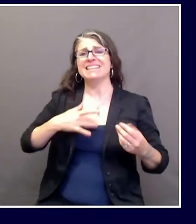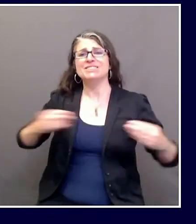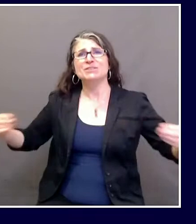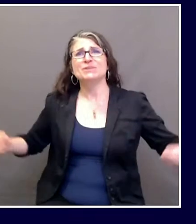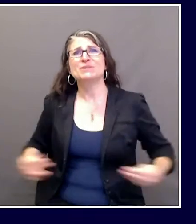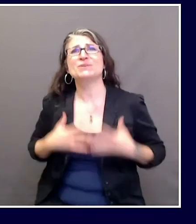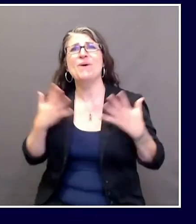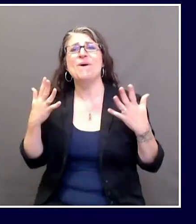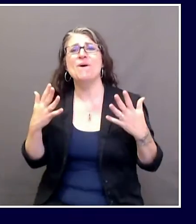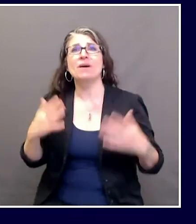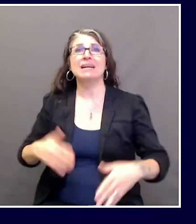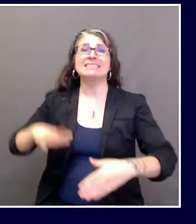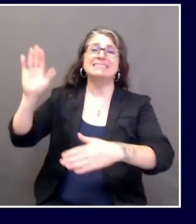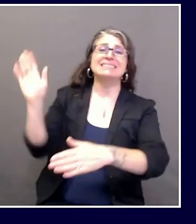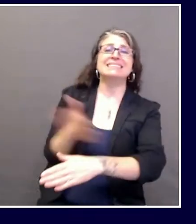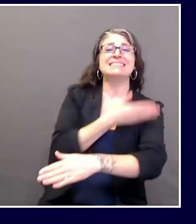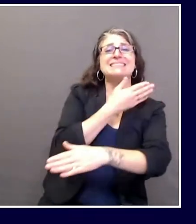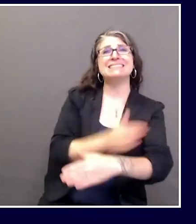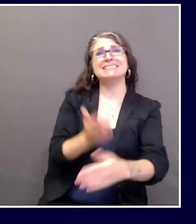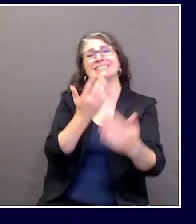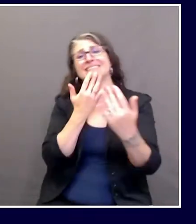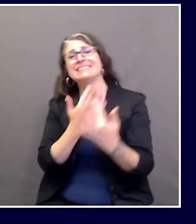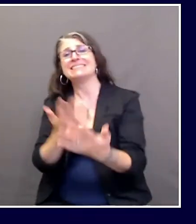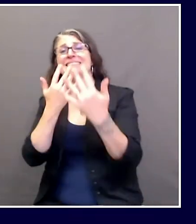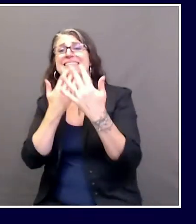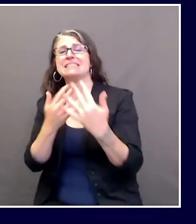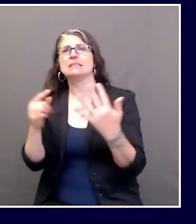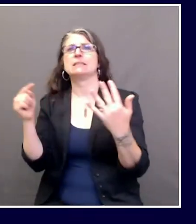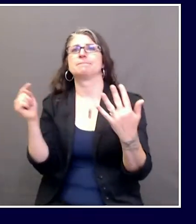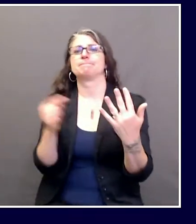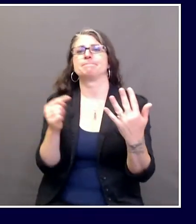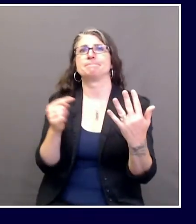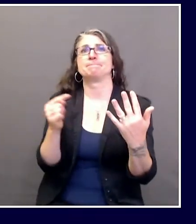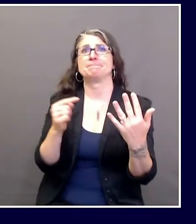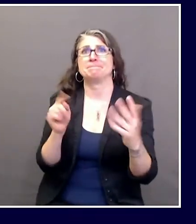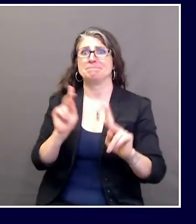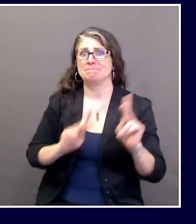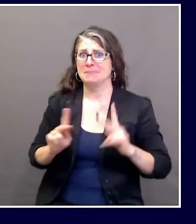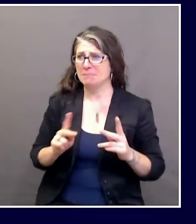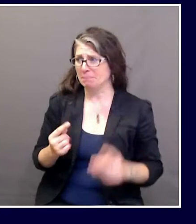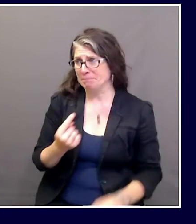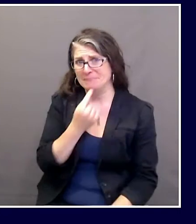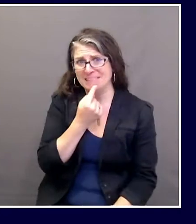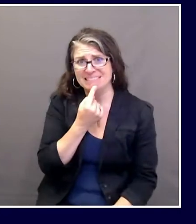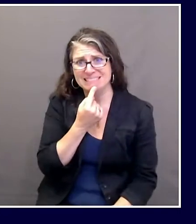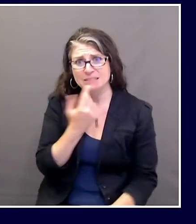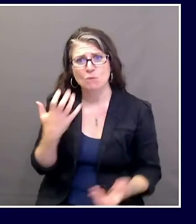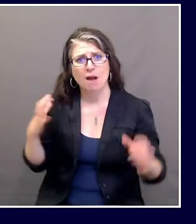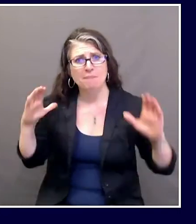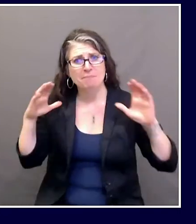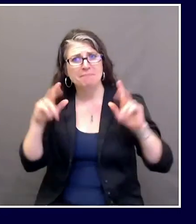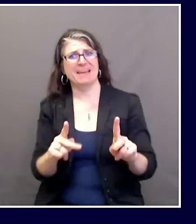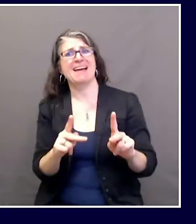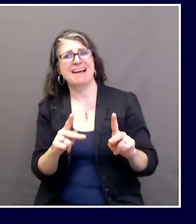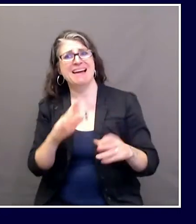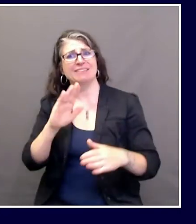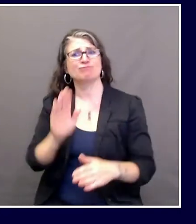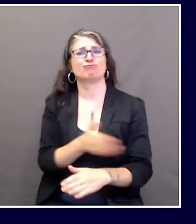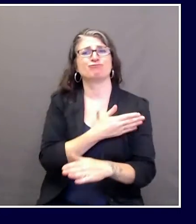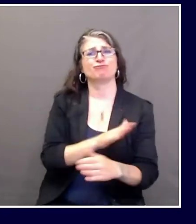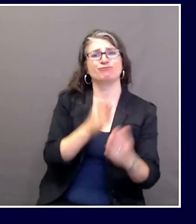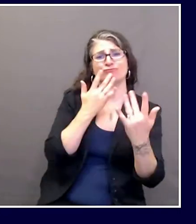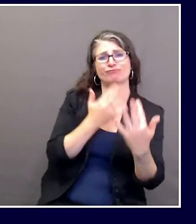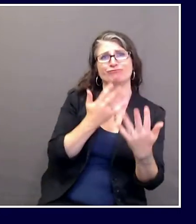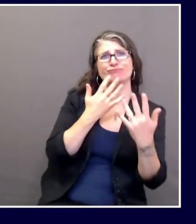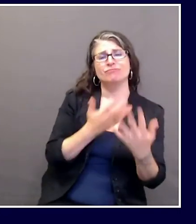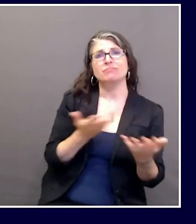there are concerns from the epidemiological community about the uniqueness of singing in a space. It's something